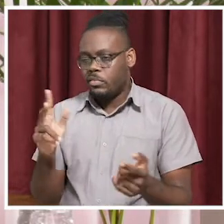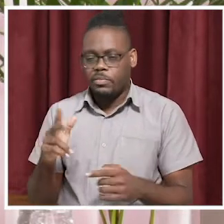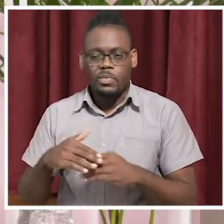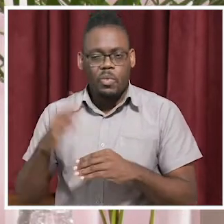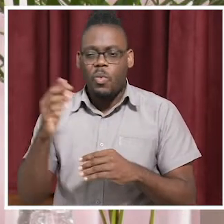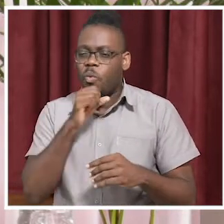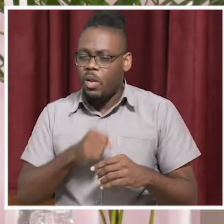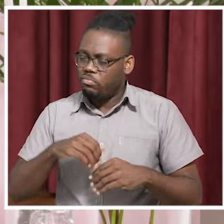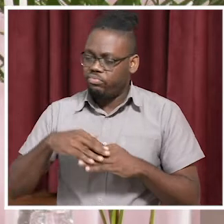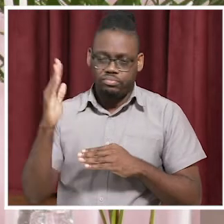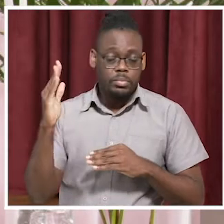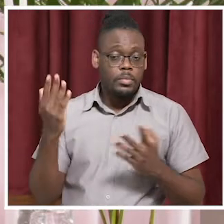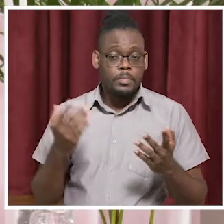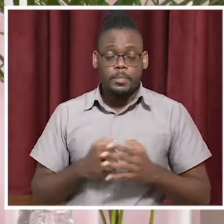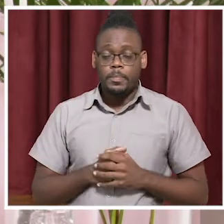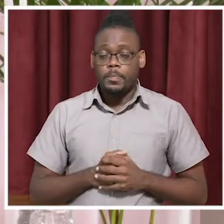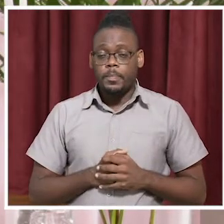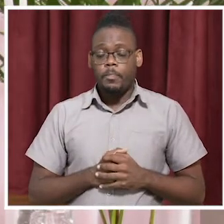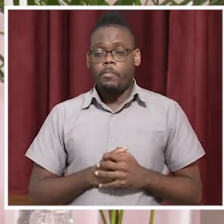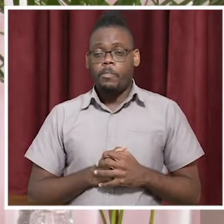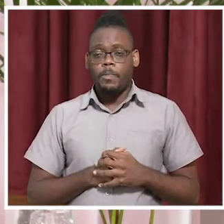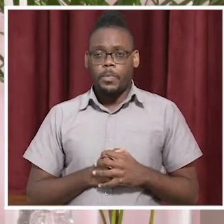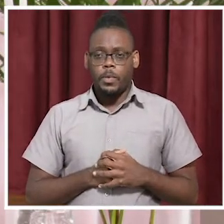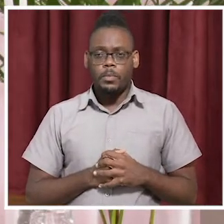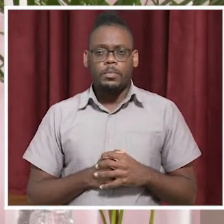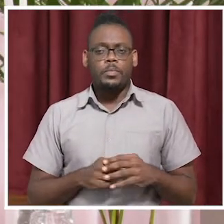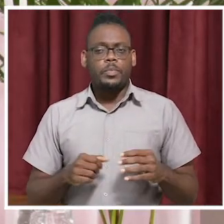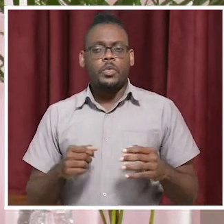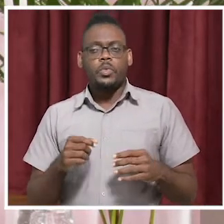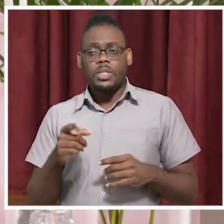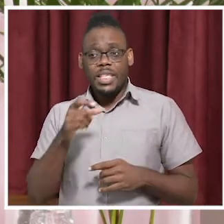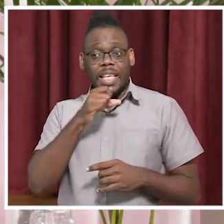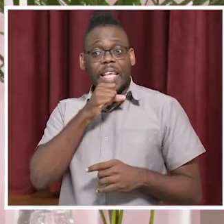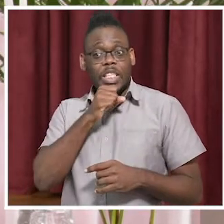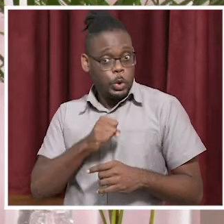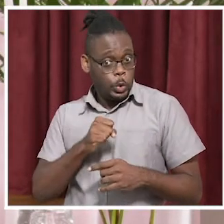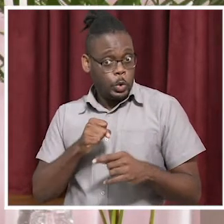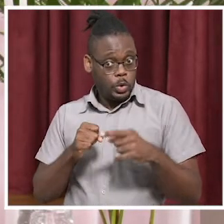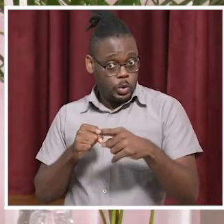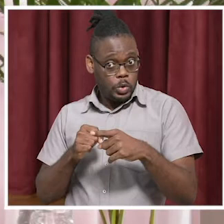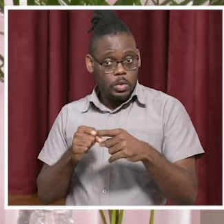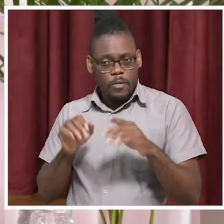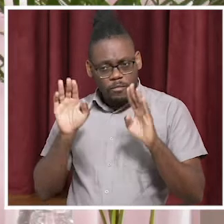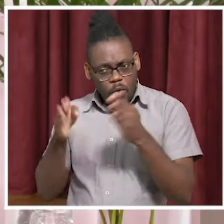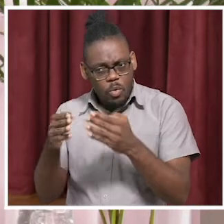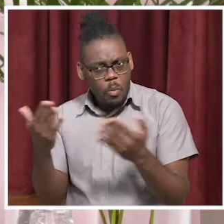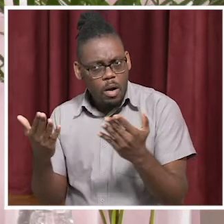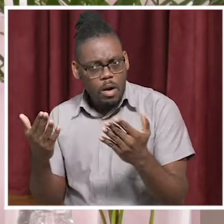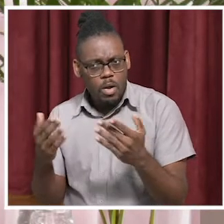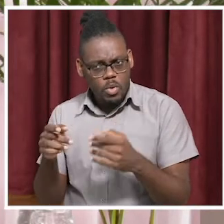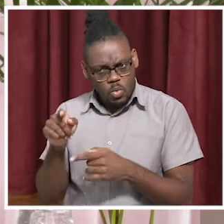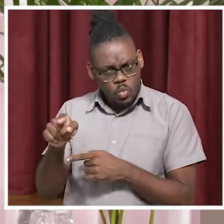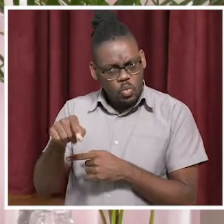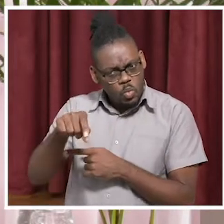grant. Right. So for the duration of your life. So, that so it's age, mm-hmm. and you must be medically certified as disabled